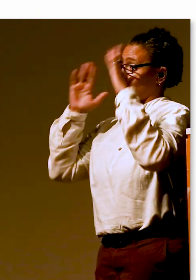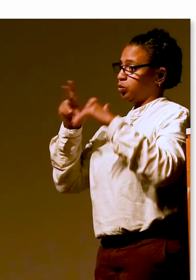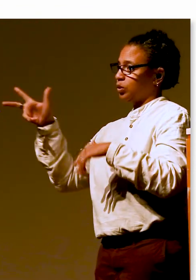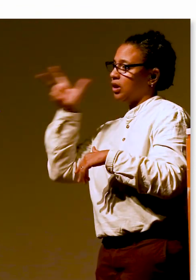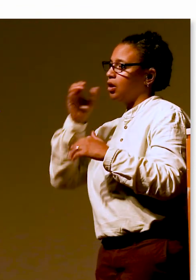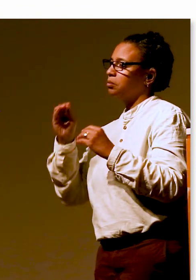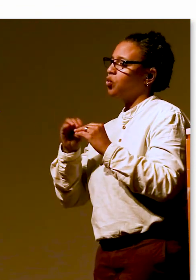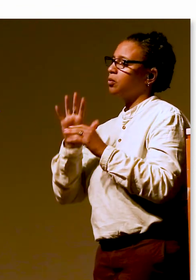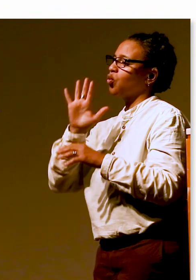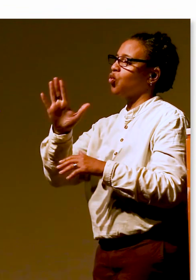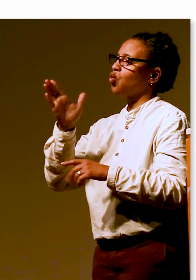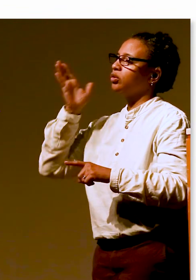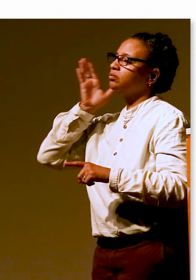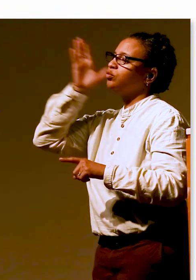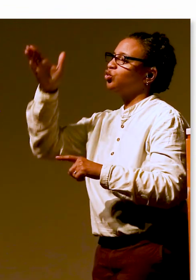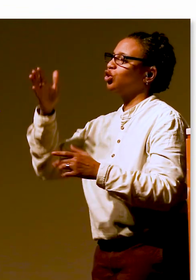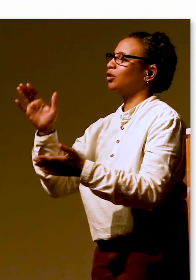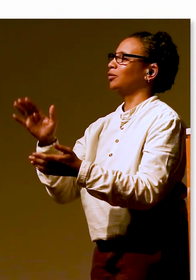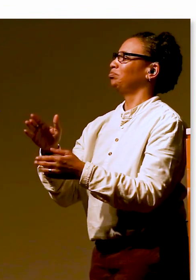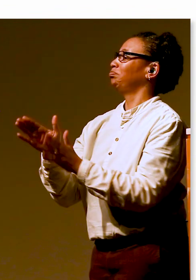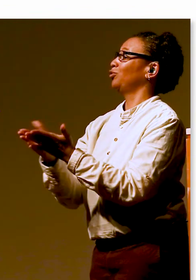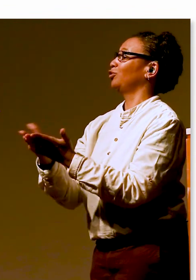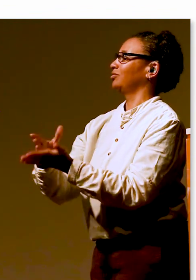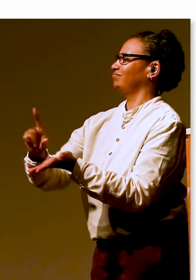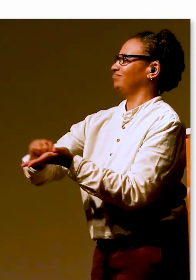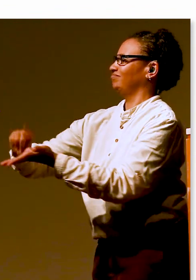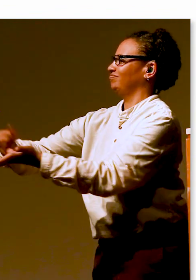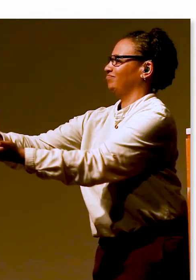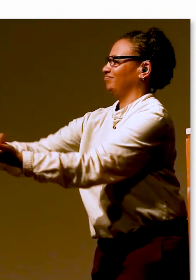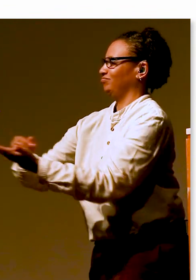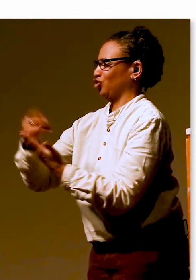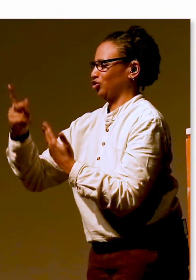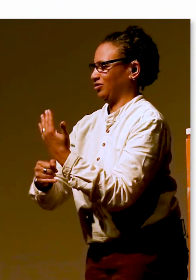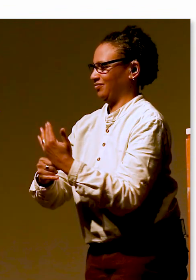book project. Yeah.